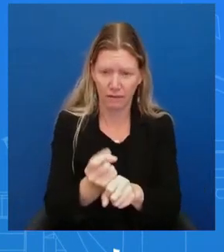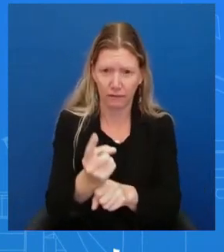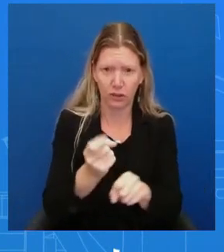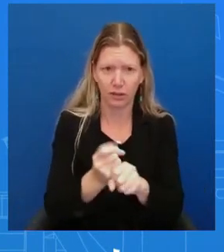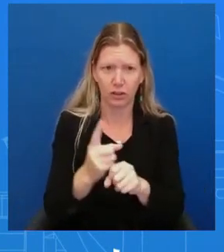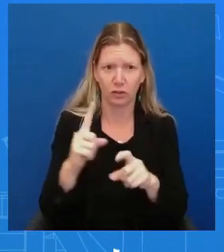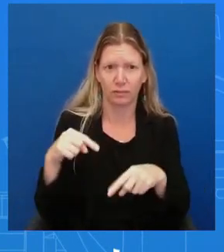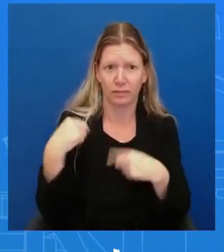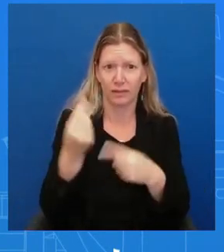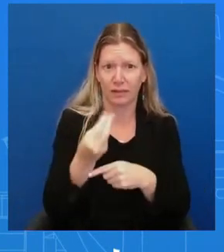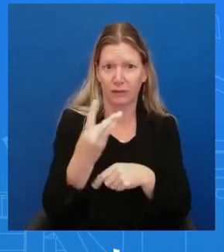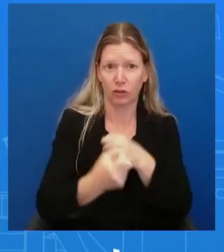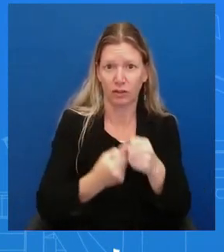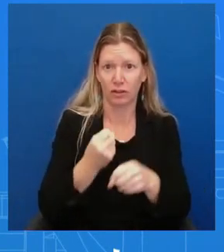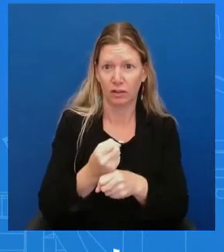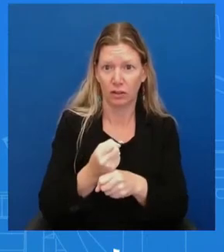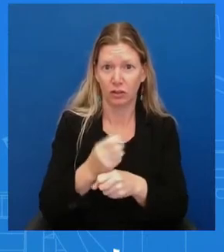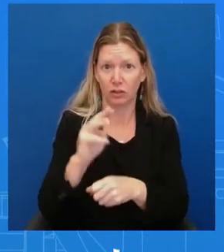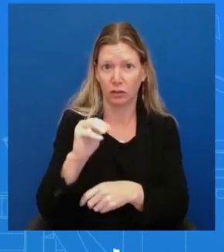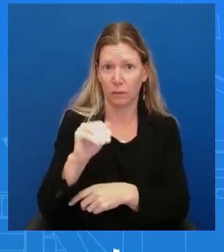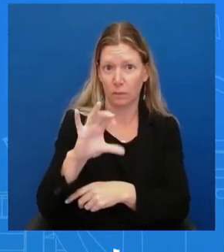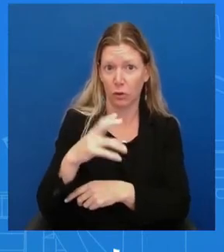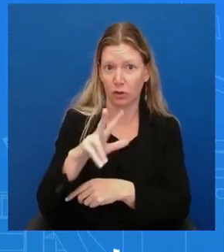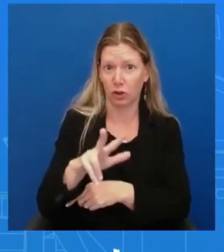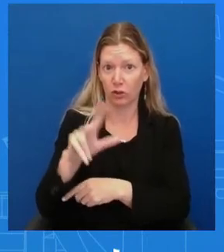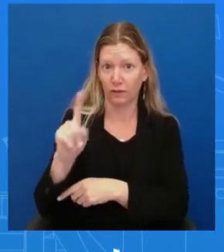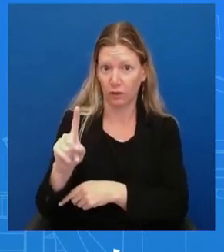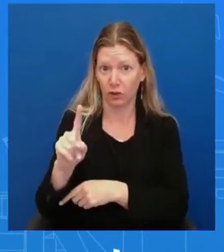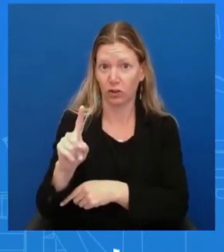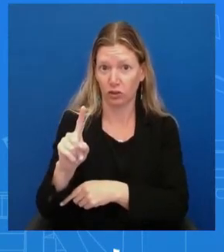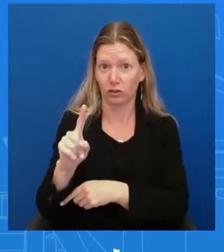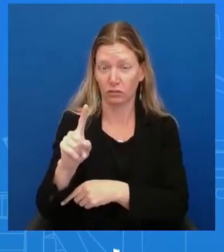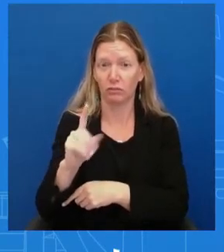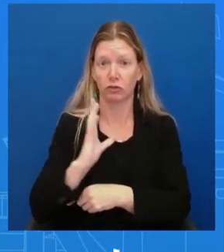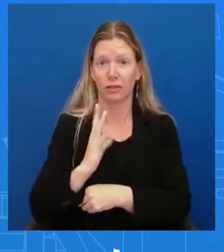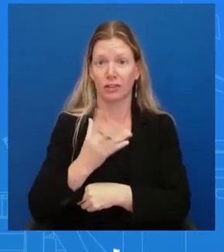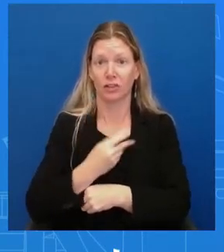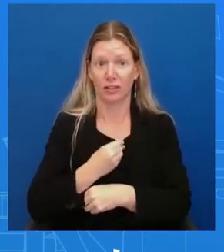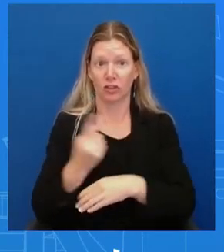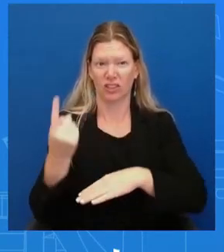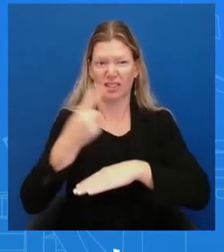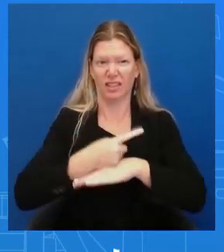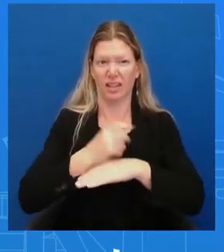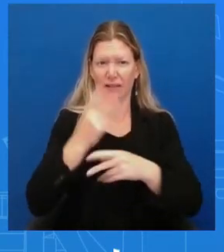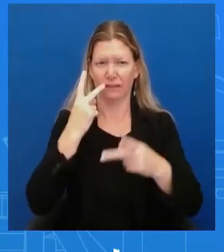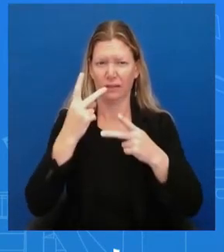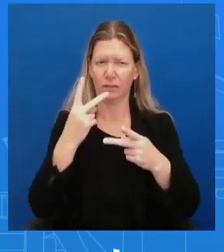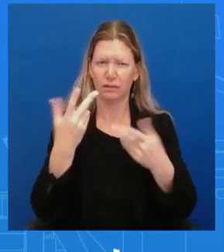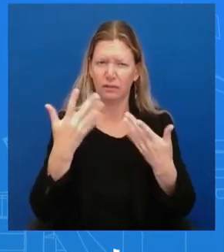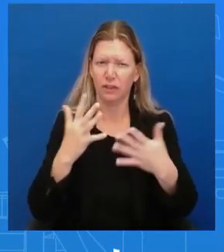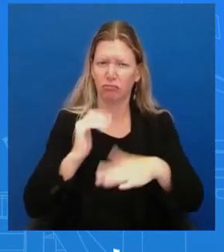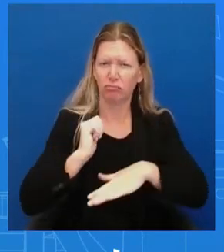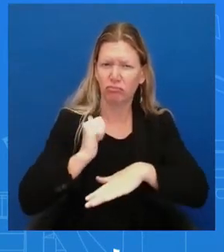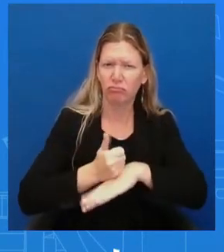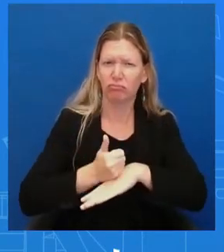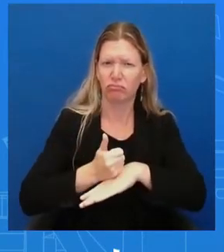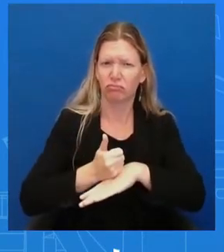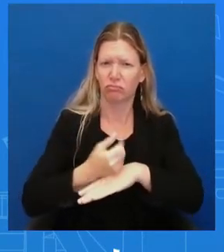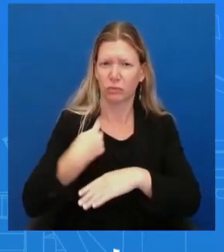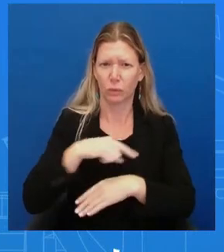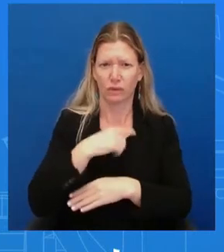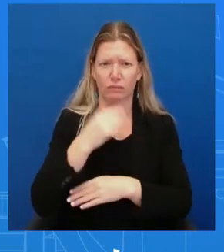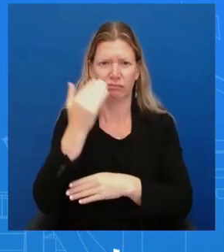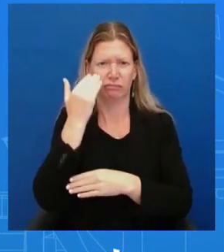Transgender Day of Visibility is marked. And as we know, for folks who understand the calendar and how it works, Easter falls on